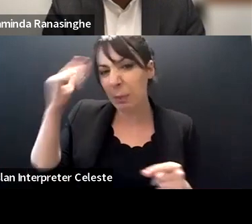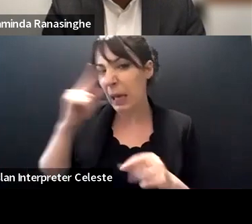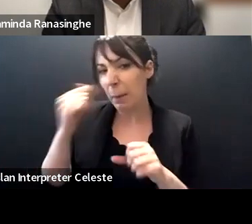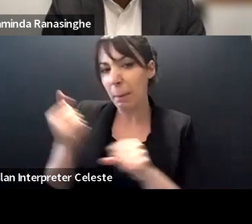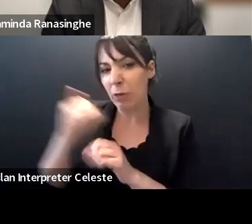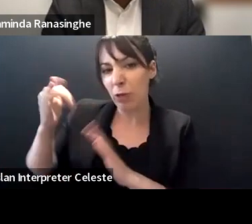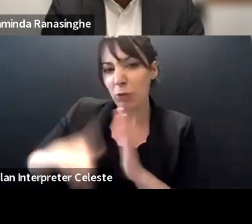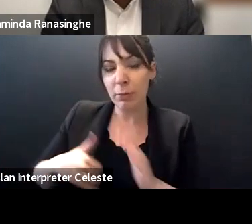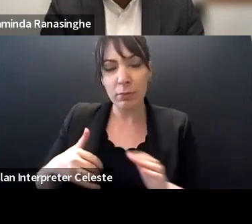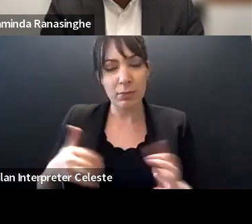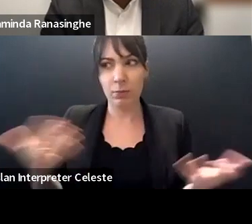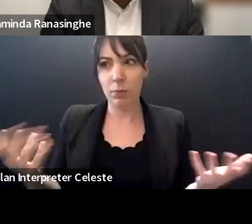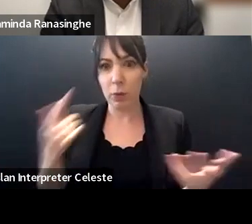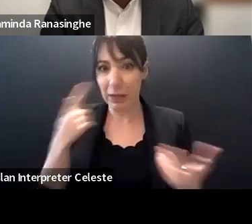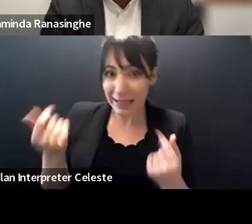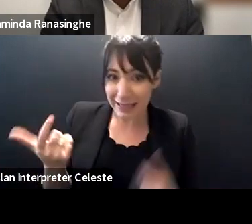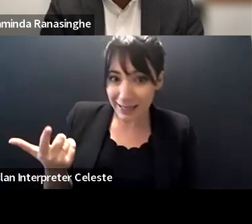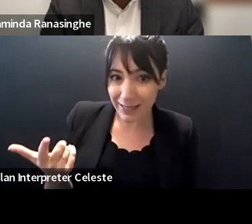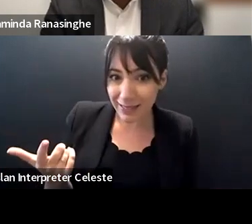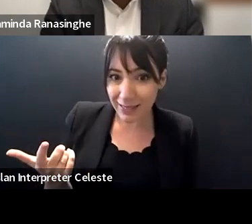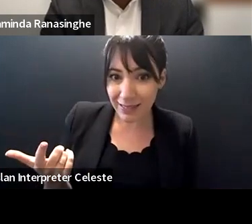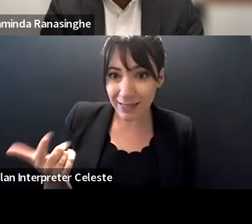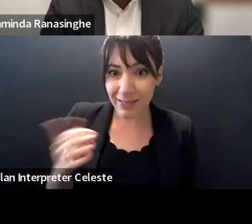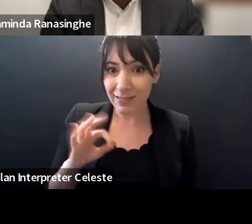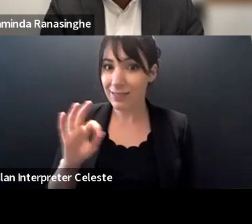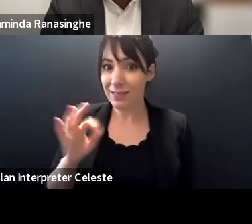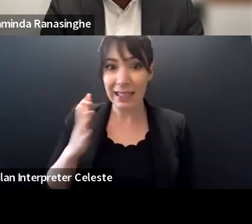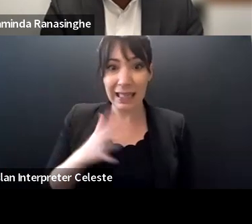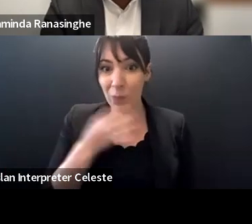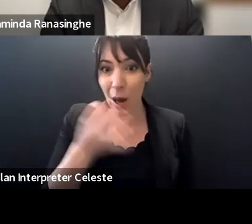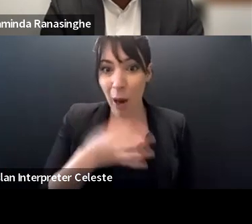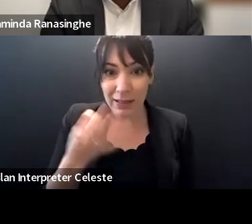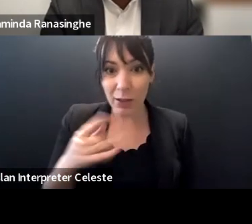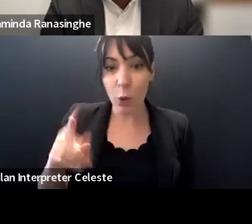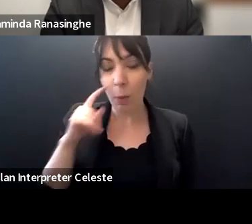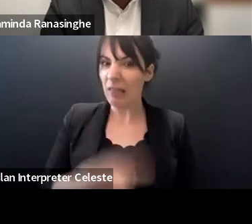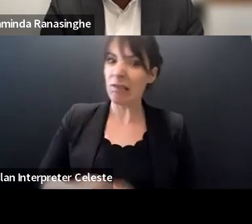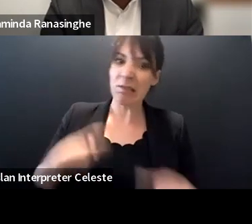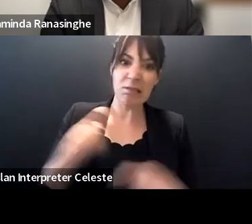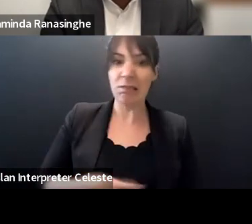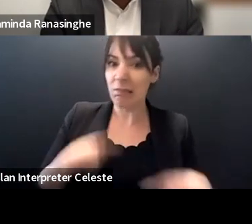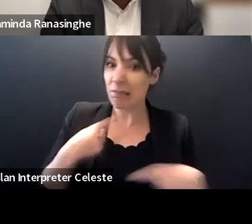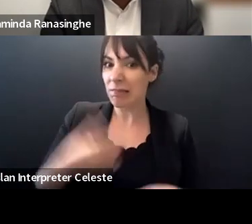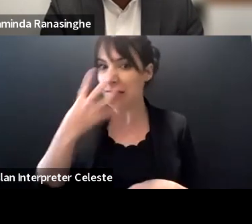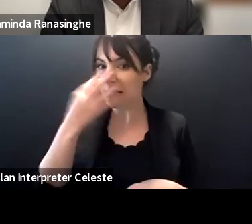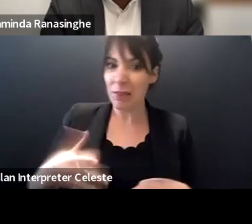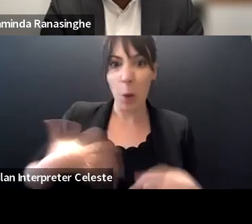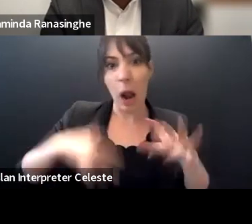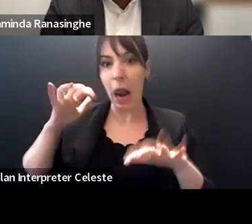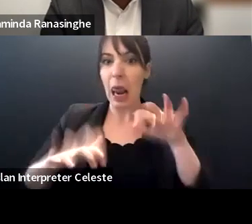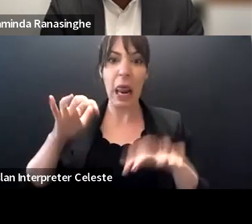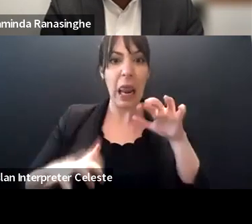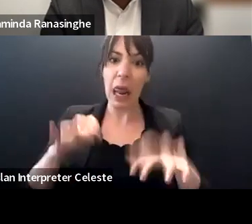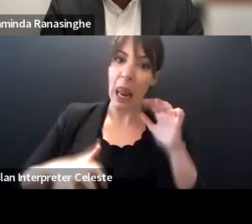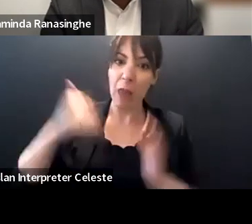yourself? One of your own things? Have you ever, it'll take you a couple of hours, you'll be frustrated as hell, and you'll start to be thinking, why am I doing this